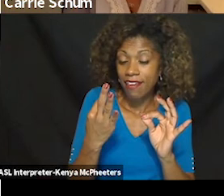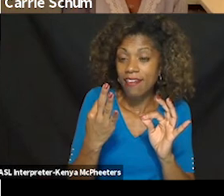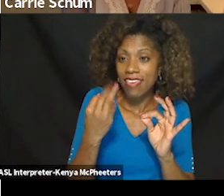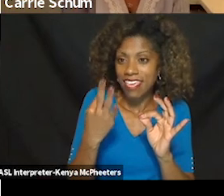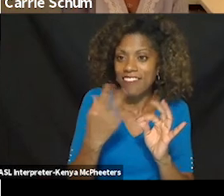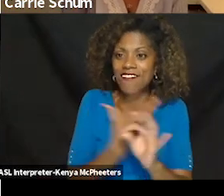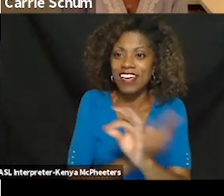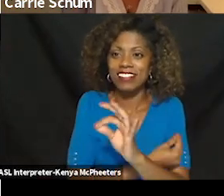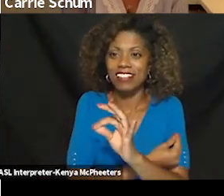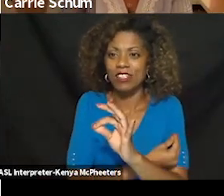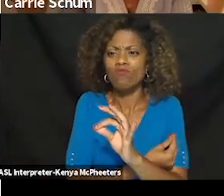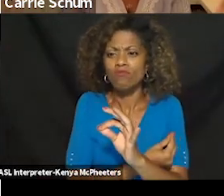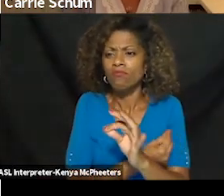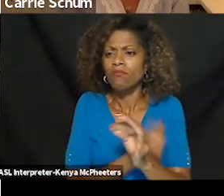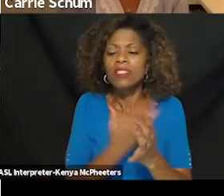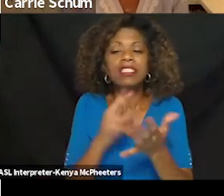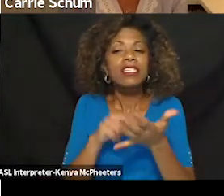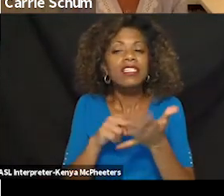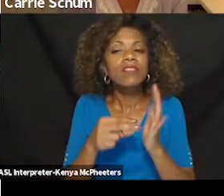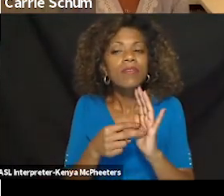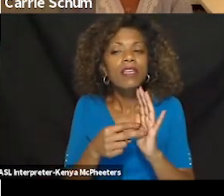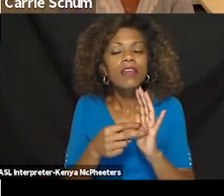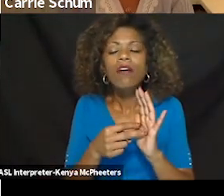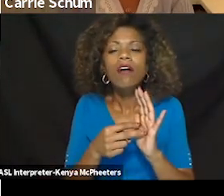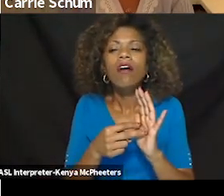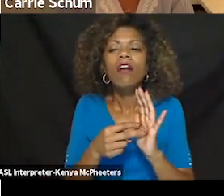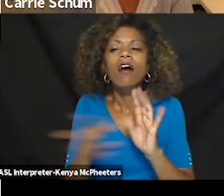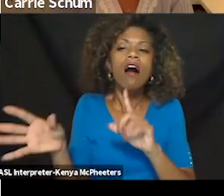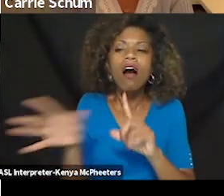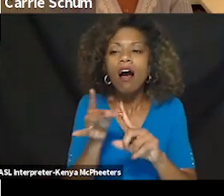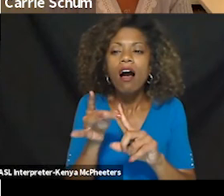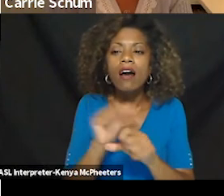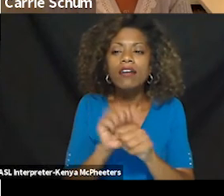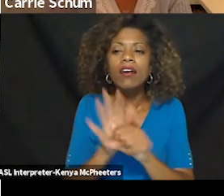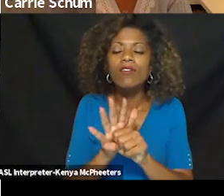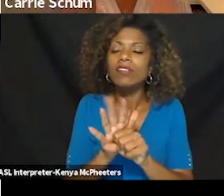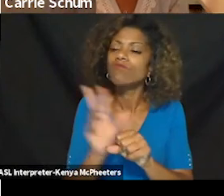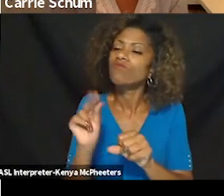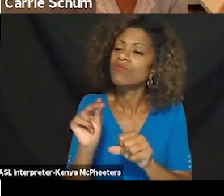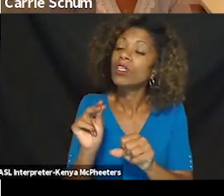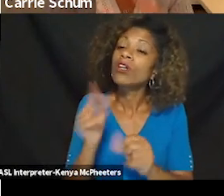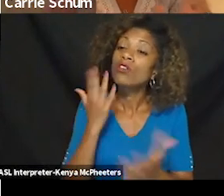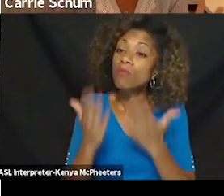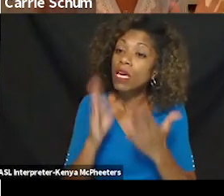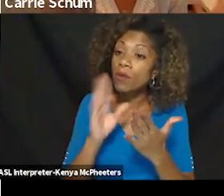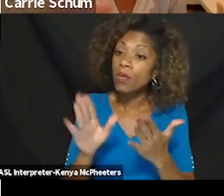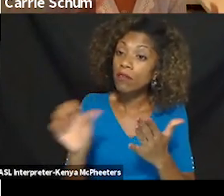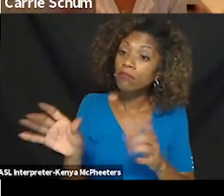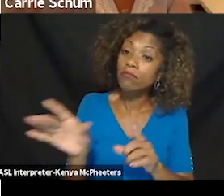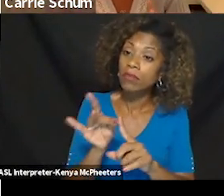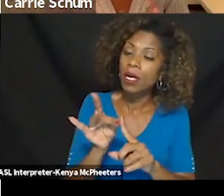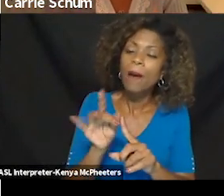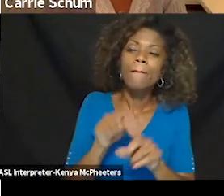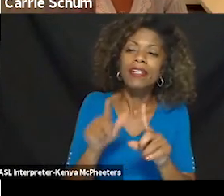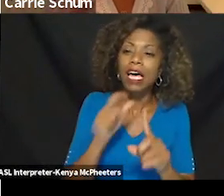got infected. Yes, but even though you're exposed, you are doing okay. And that is an umbrella framing that worked